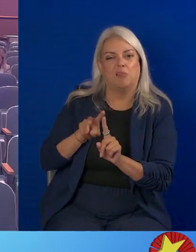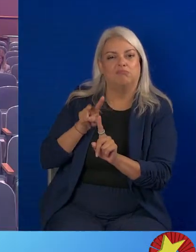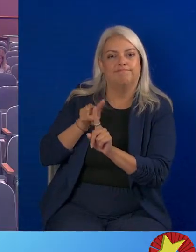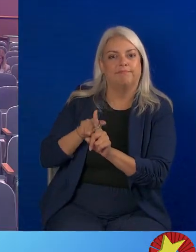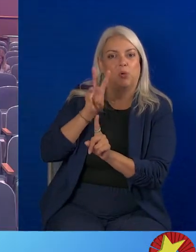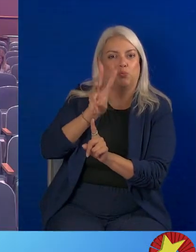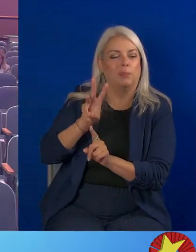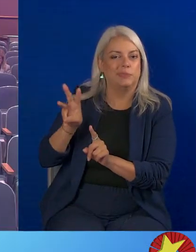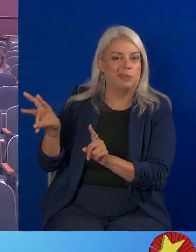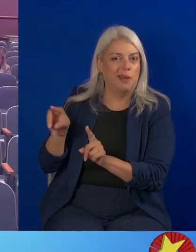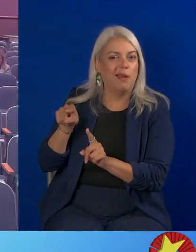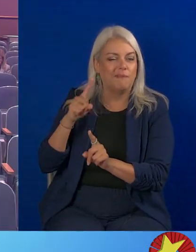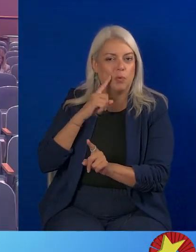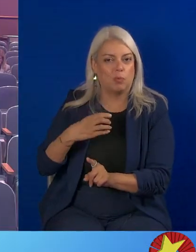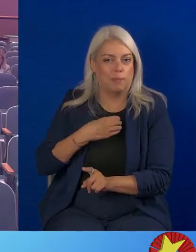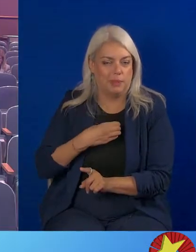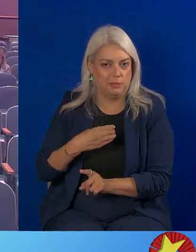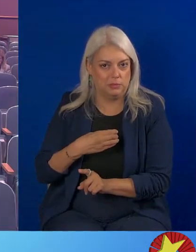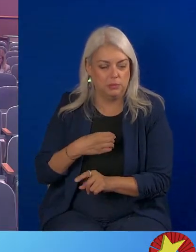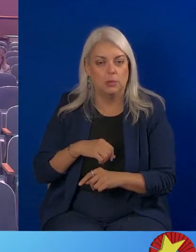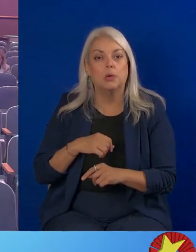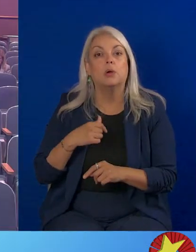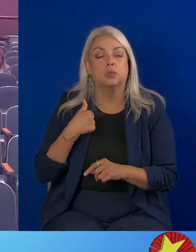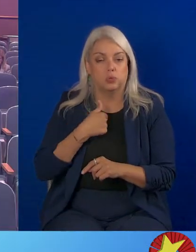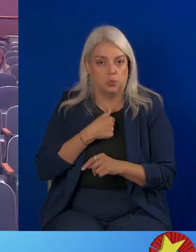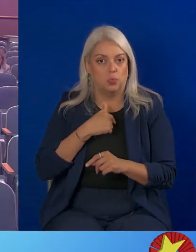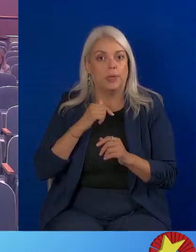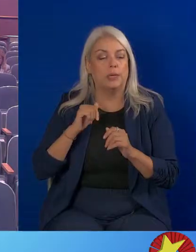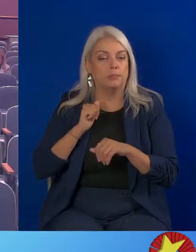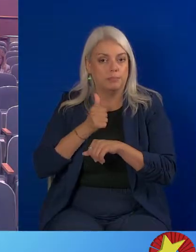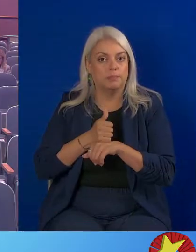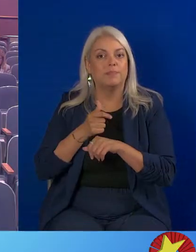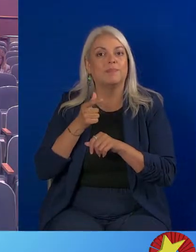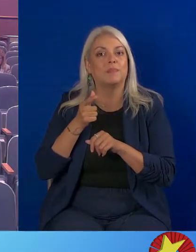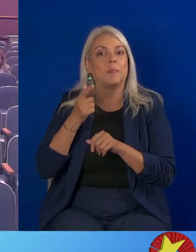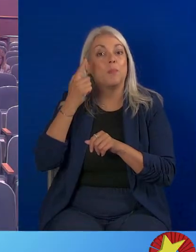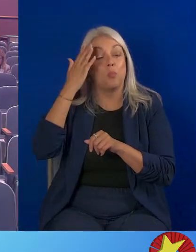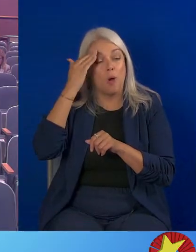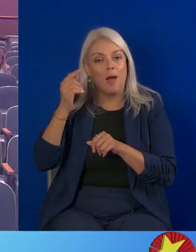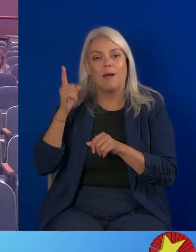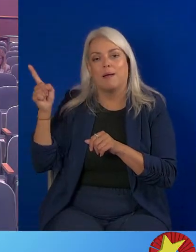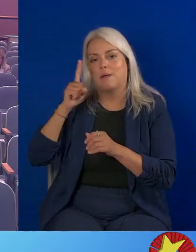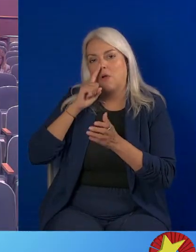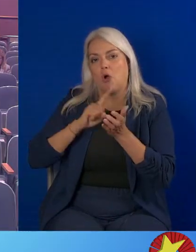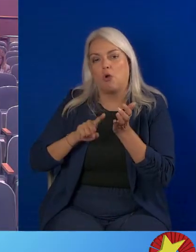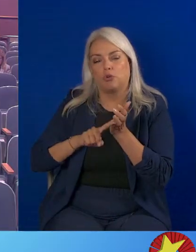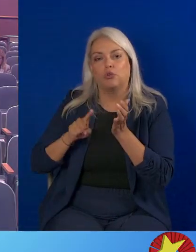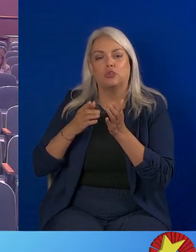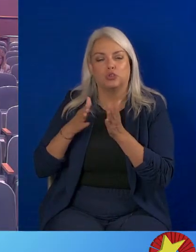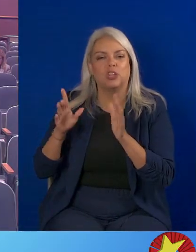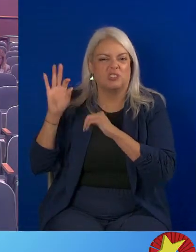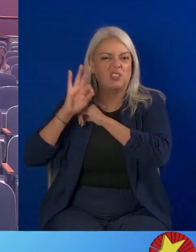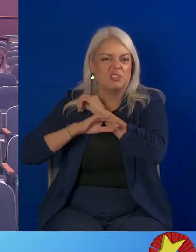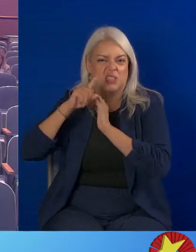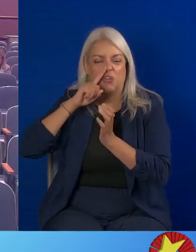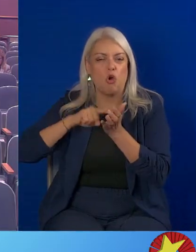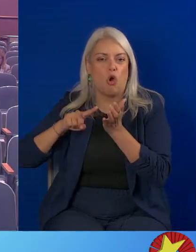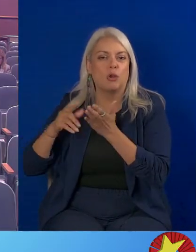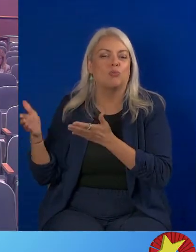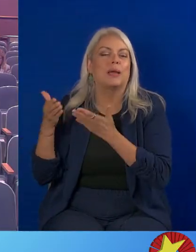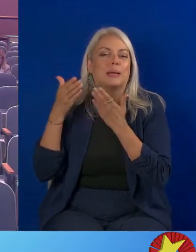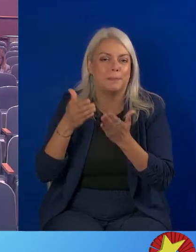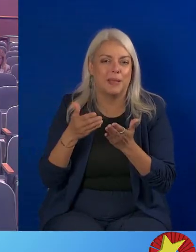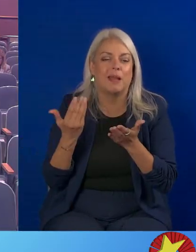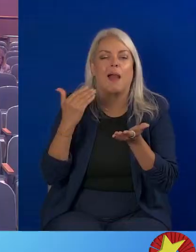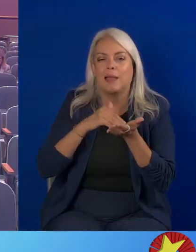have created, and this is in response to the Auditor General's recommendations with the sunset audit. Again, we're just trying to